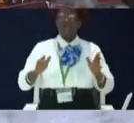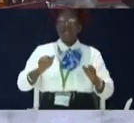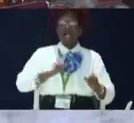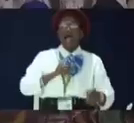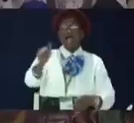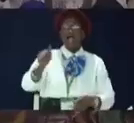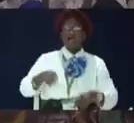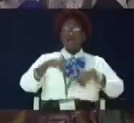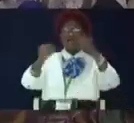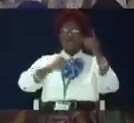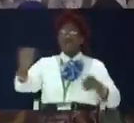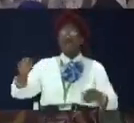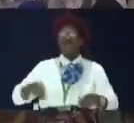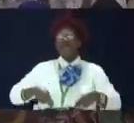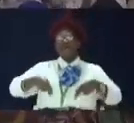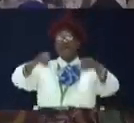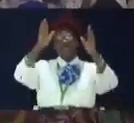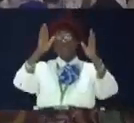hallelujah. Oh, I'm